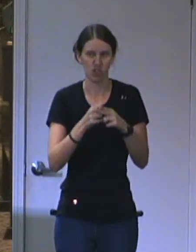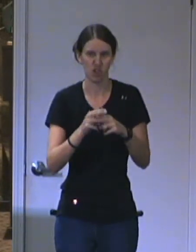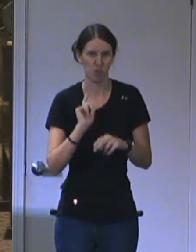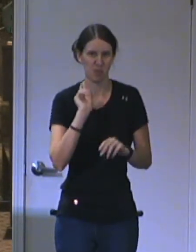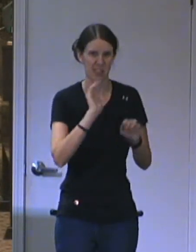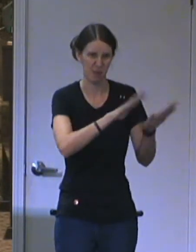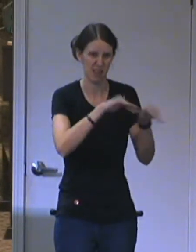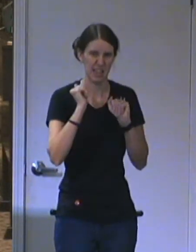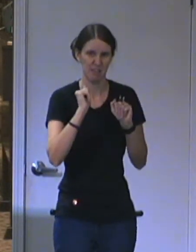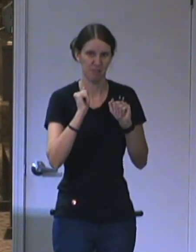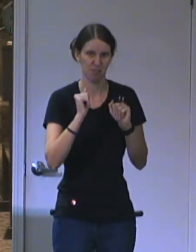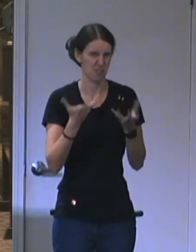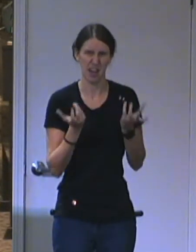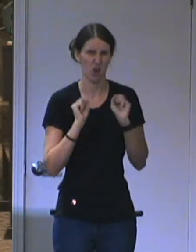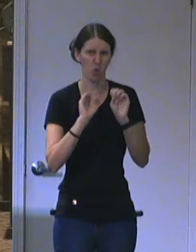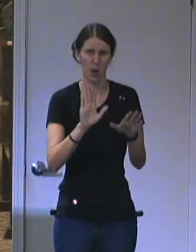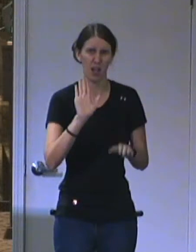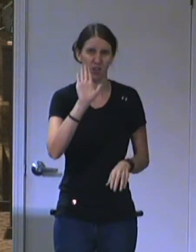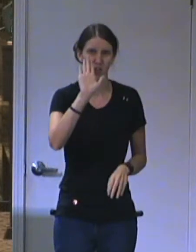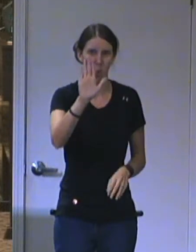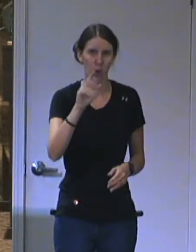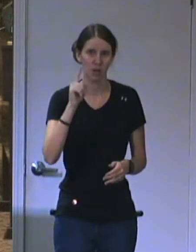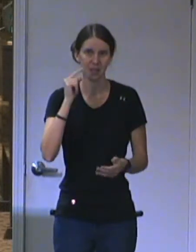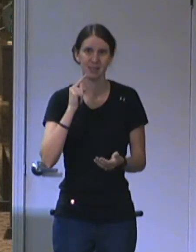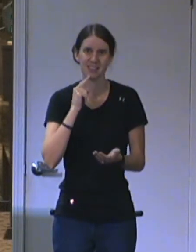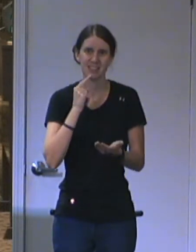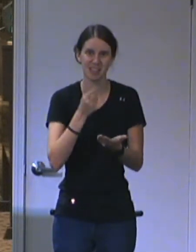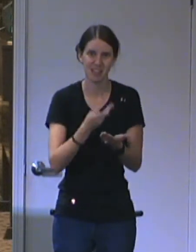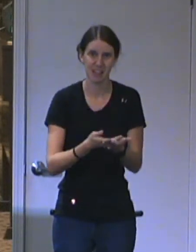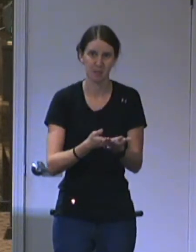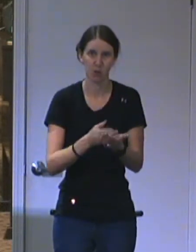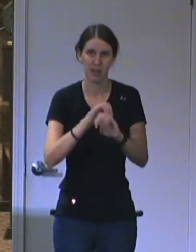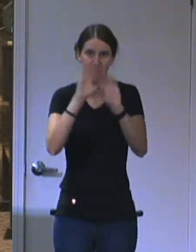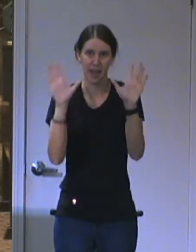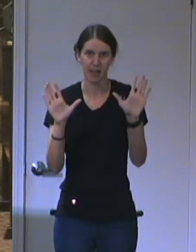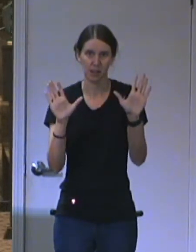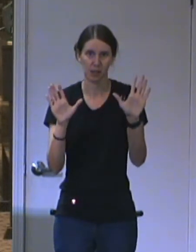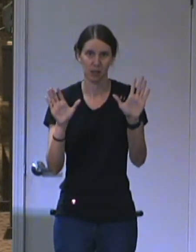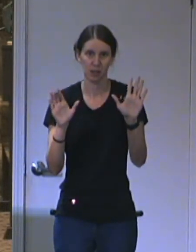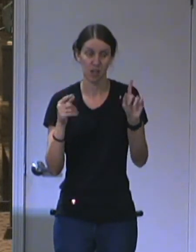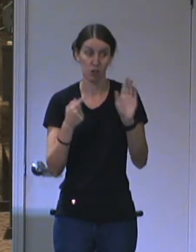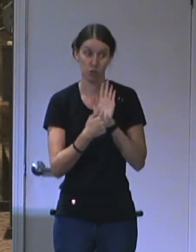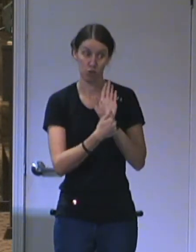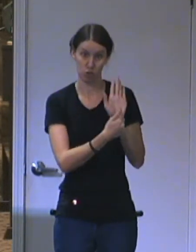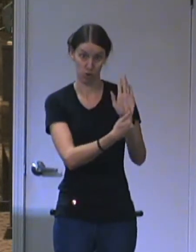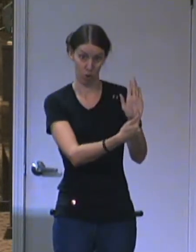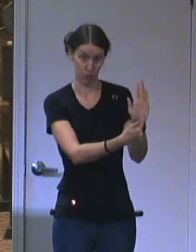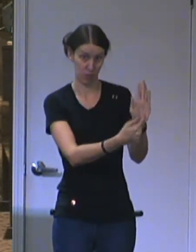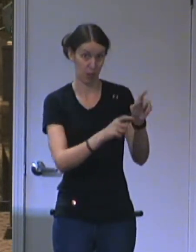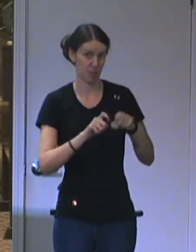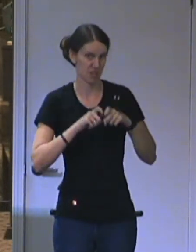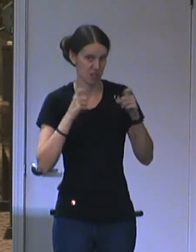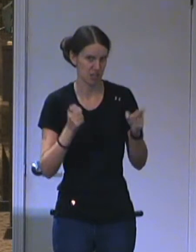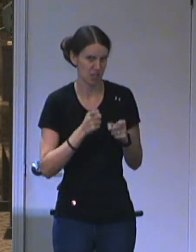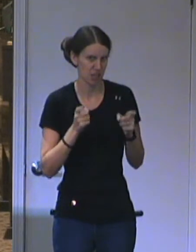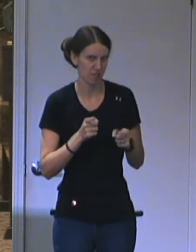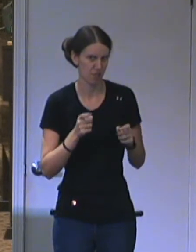doing because the light of your testimony shines on their